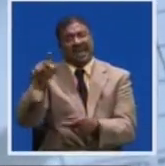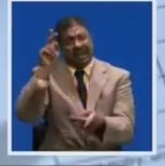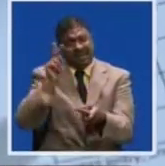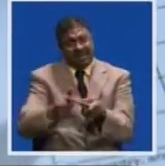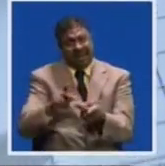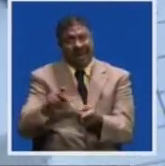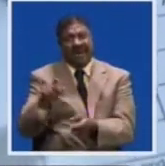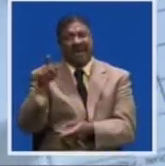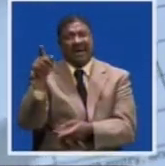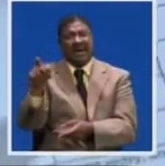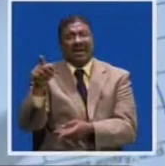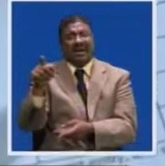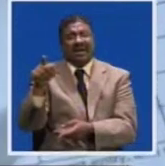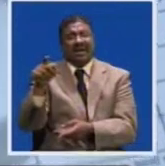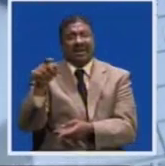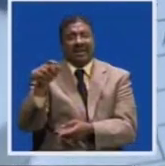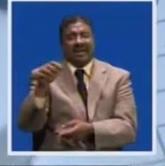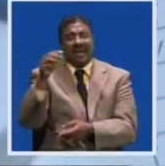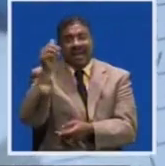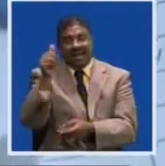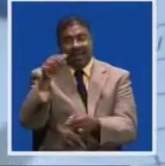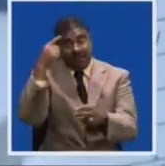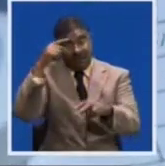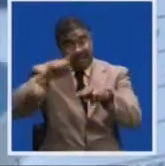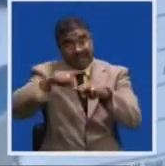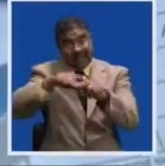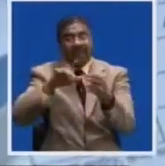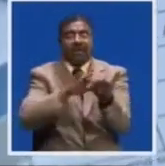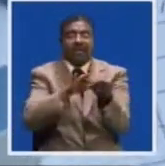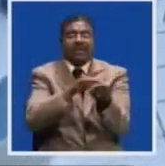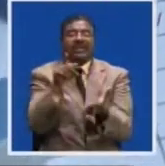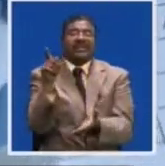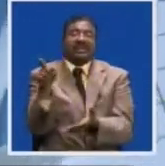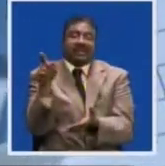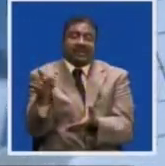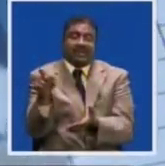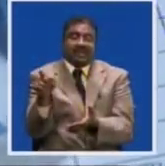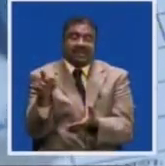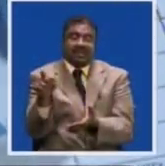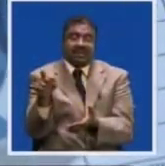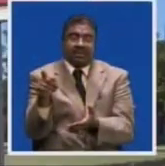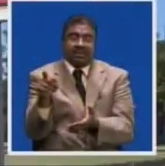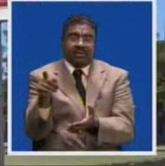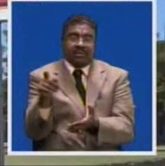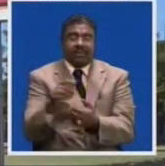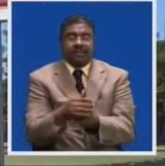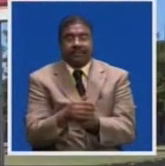drugs, is given to people who test negative to HIV but are at substantial risk of being